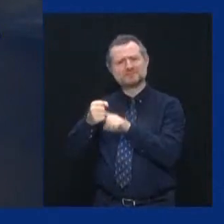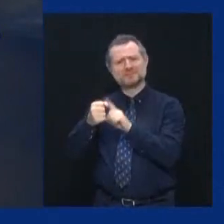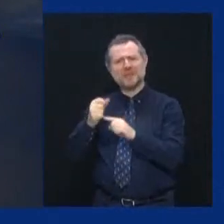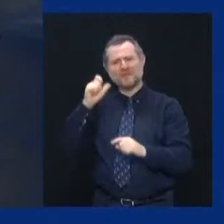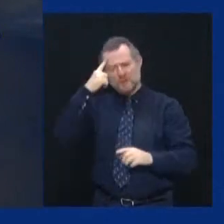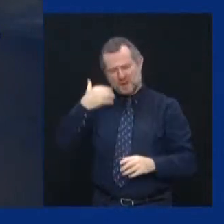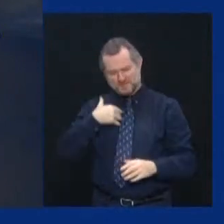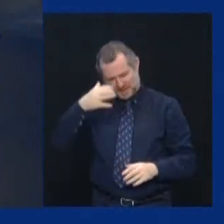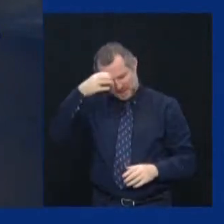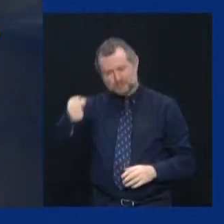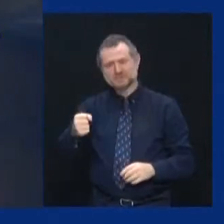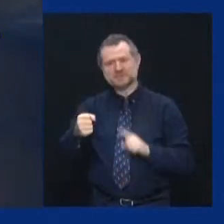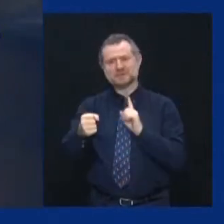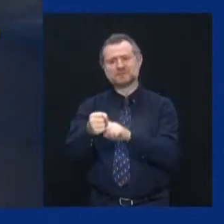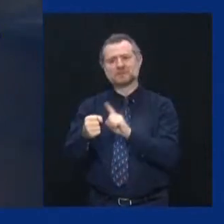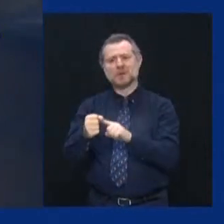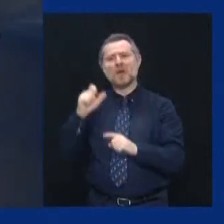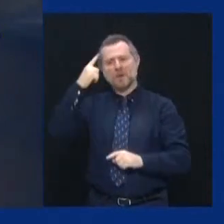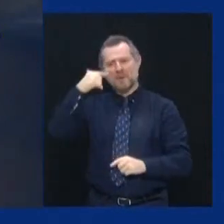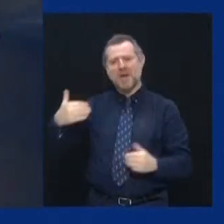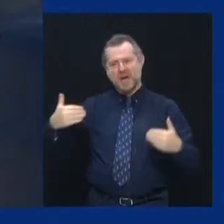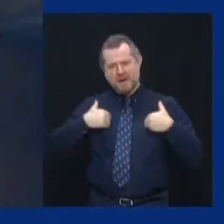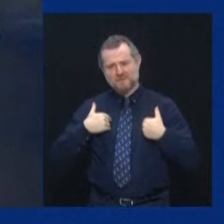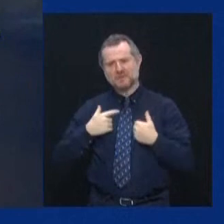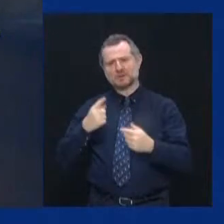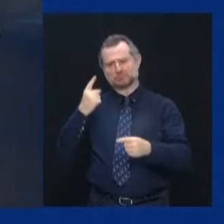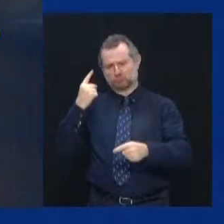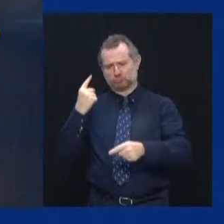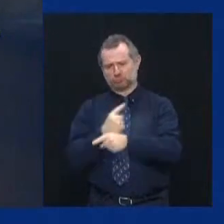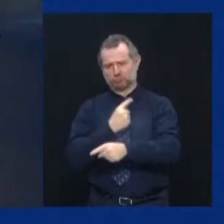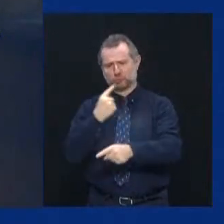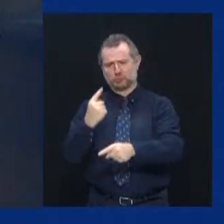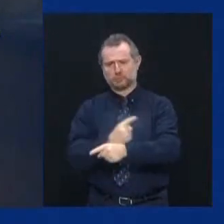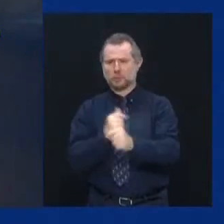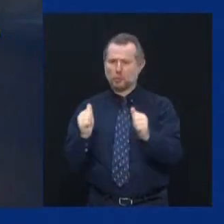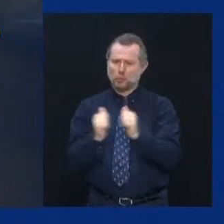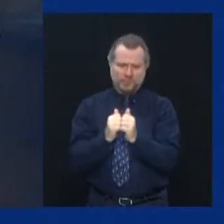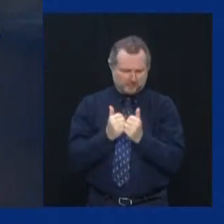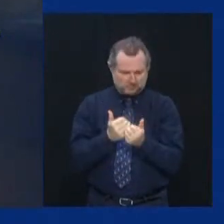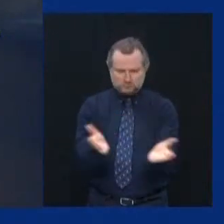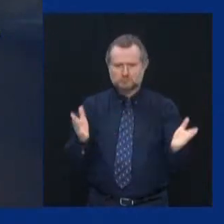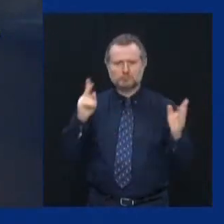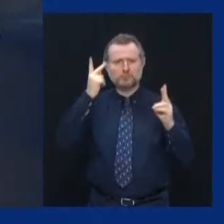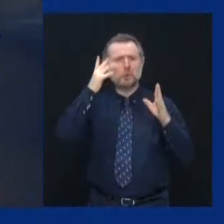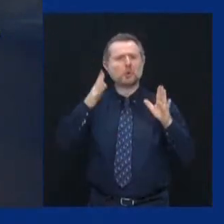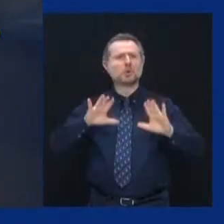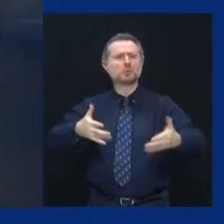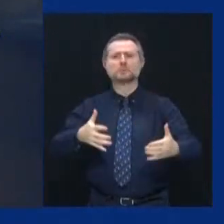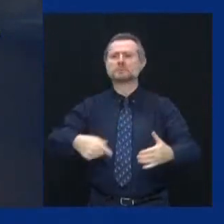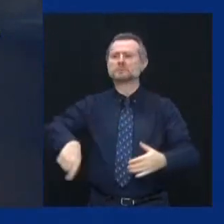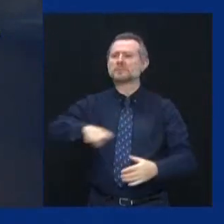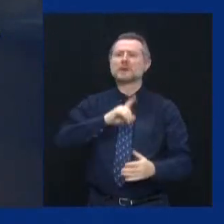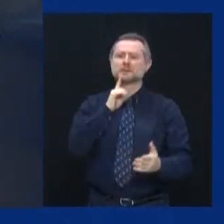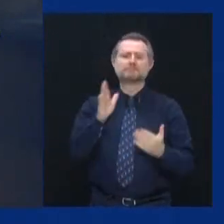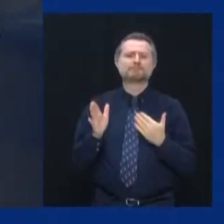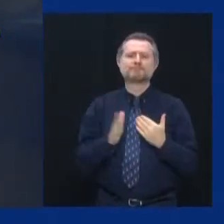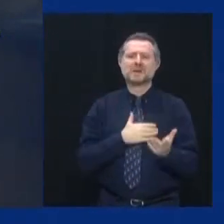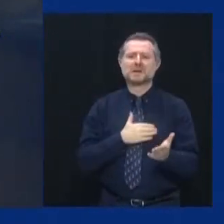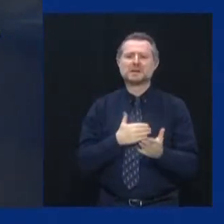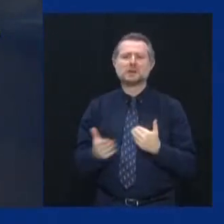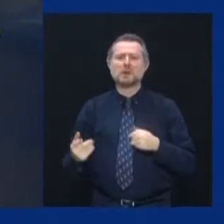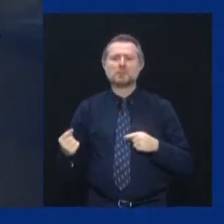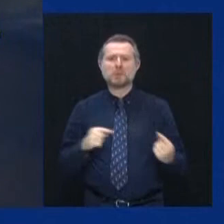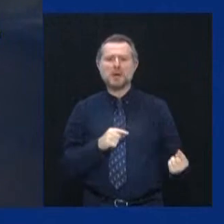and some decency left in elected officials, despite the crazy